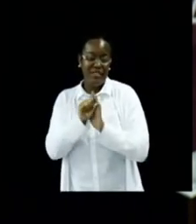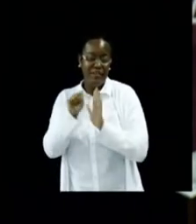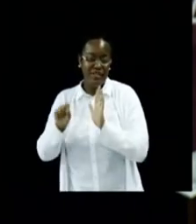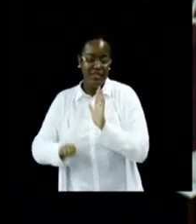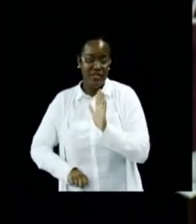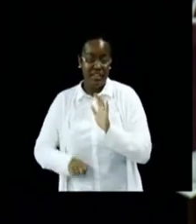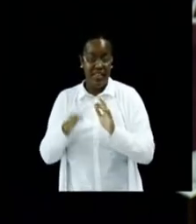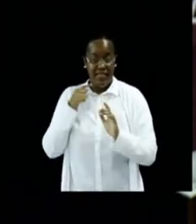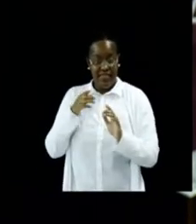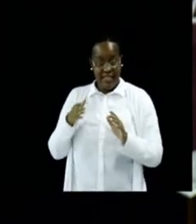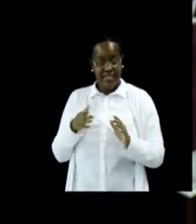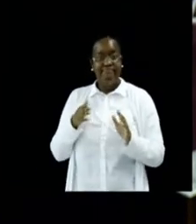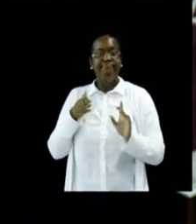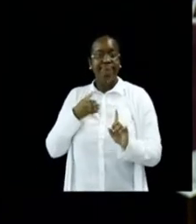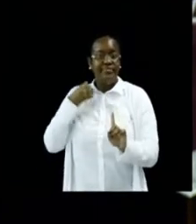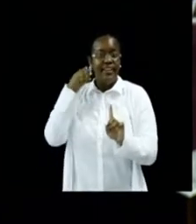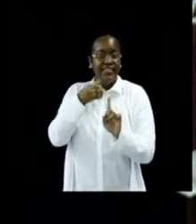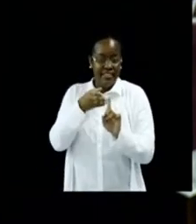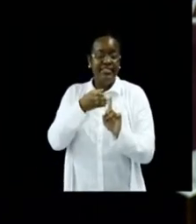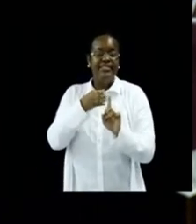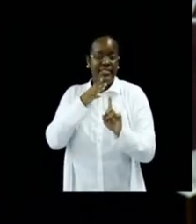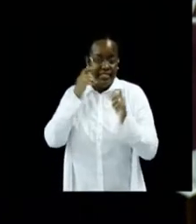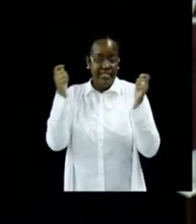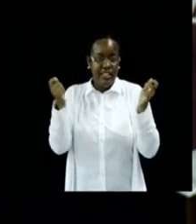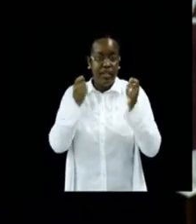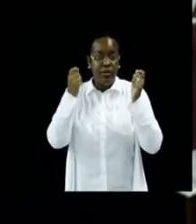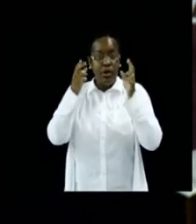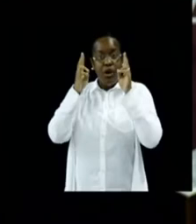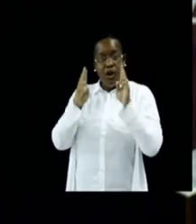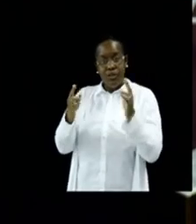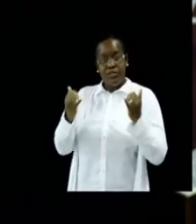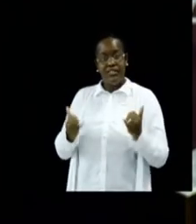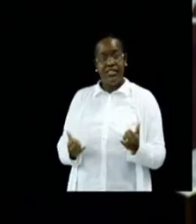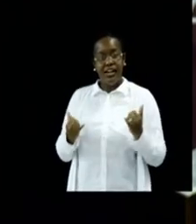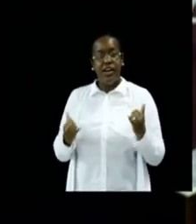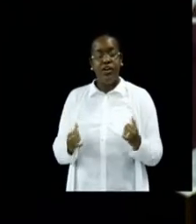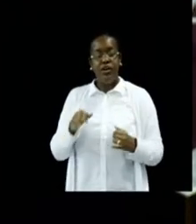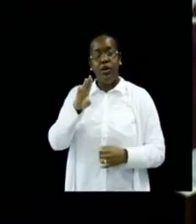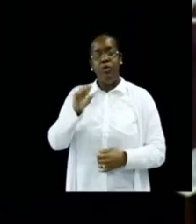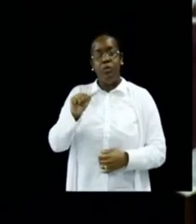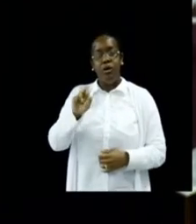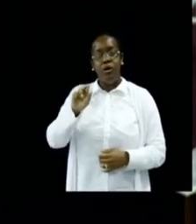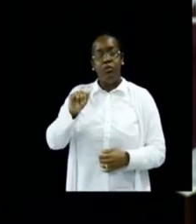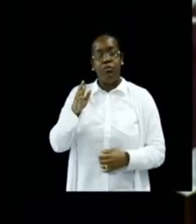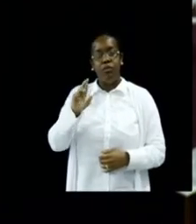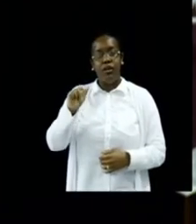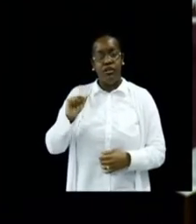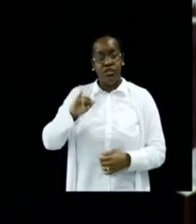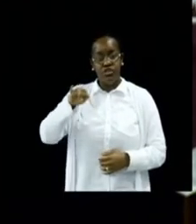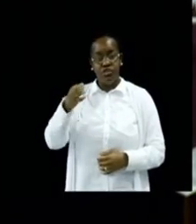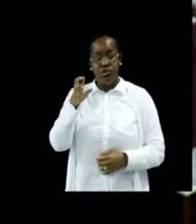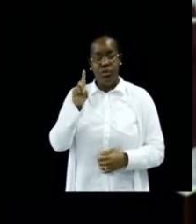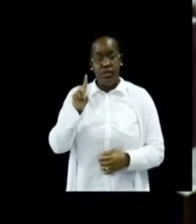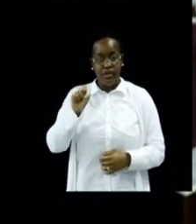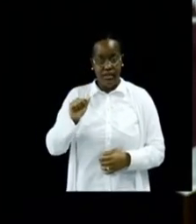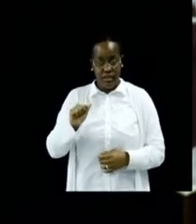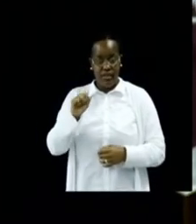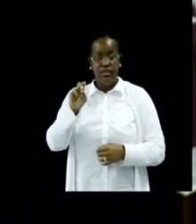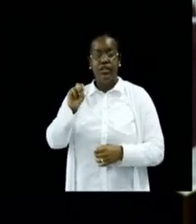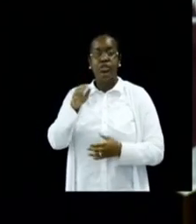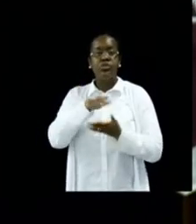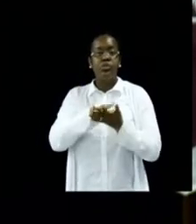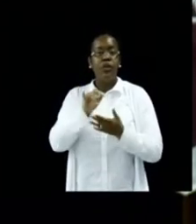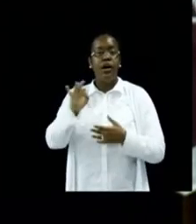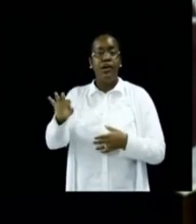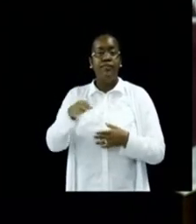dedicated ceremony honors candidates from the Barbara Jordan Mickey Leland School of Public Affairs. It is a sign